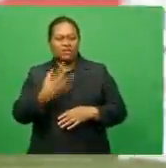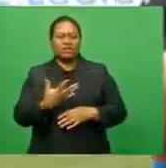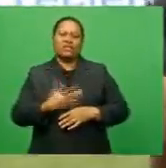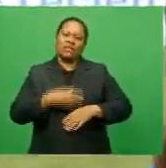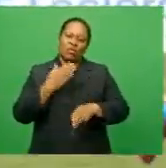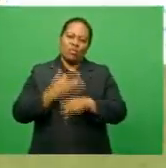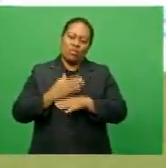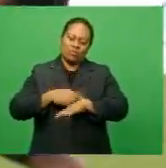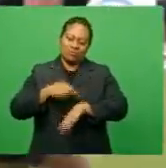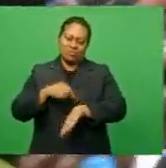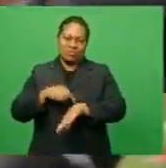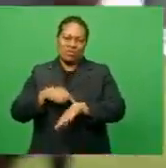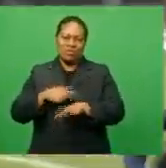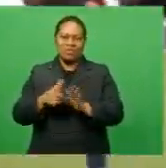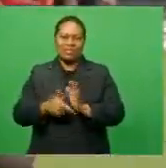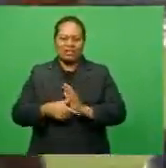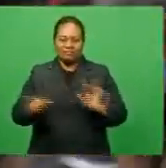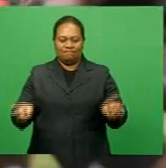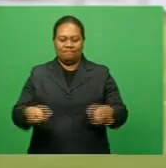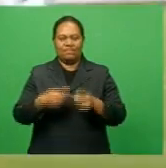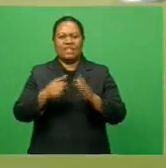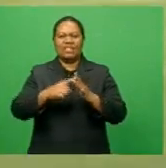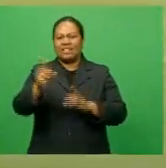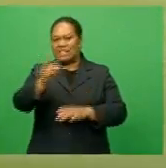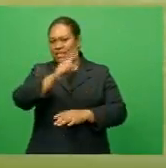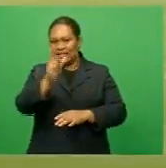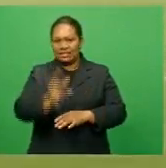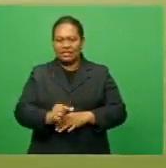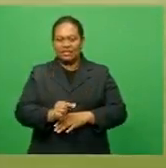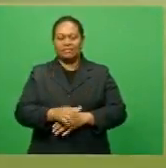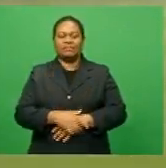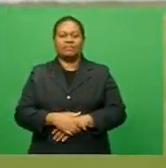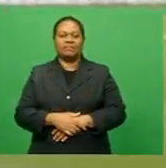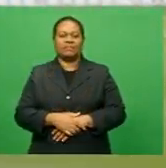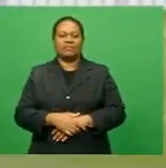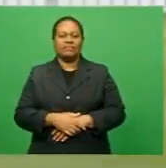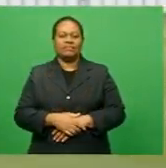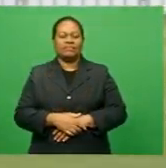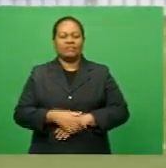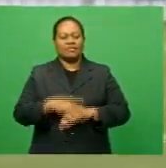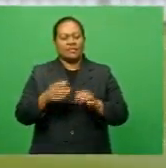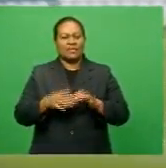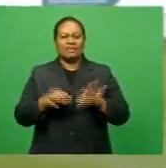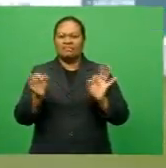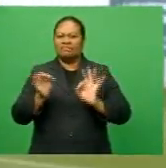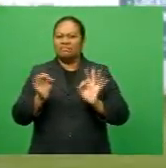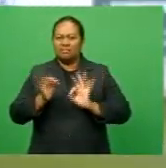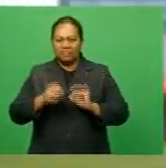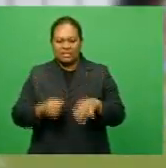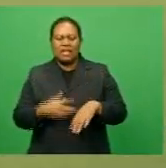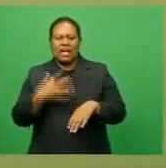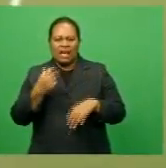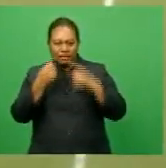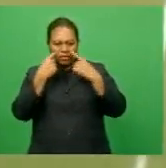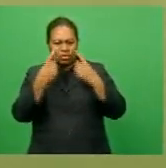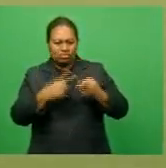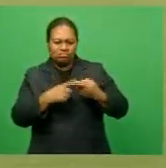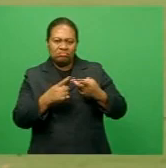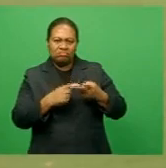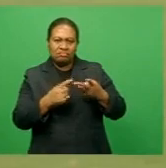in time for the match against Italy. I think on the positive side, no one has any symptoms, no one has any high